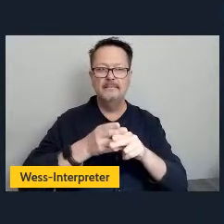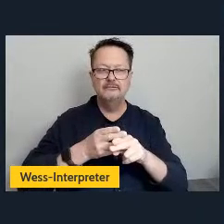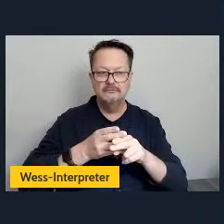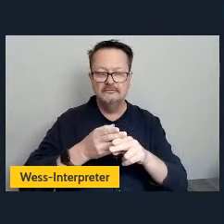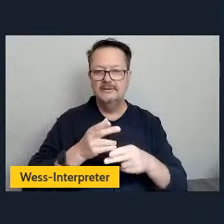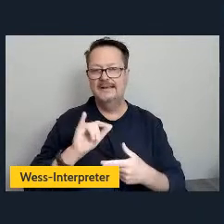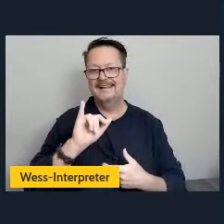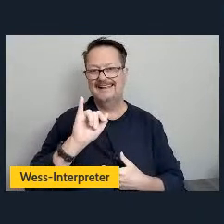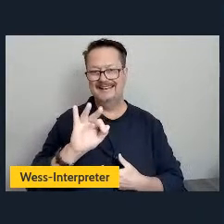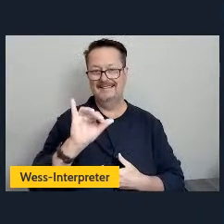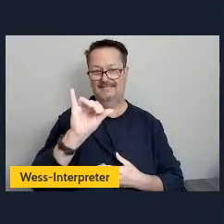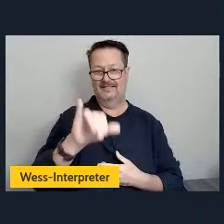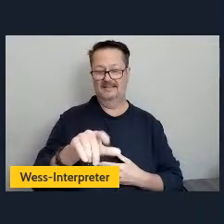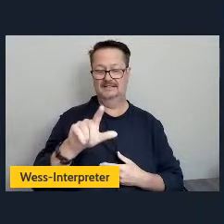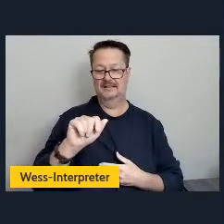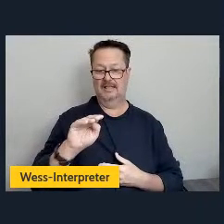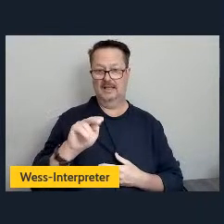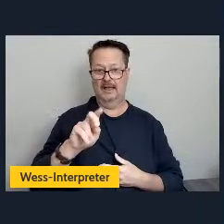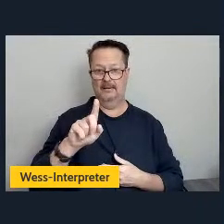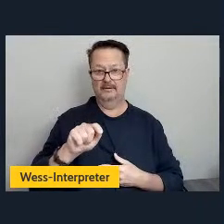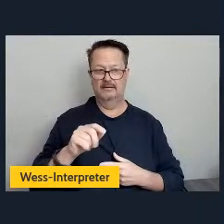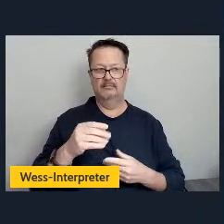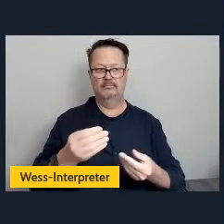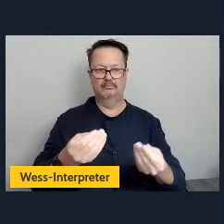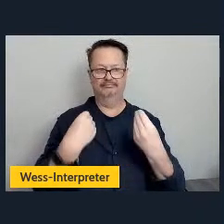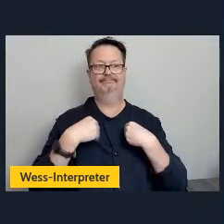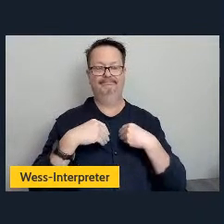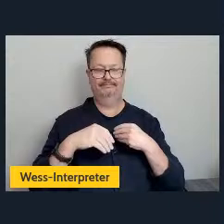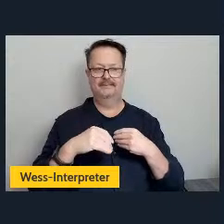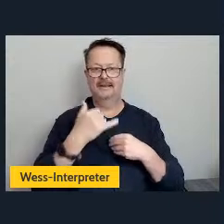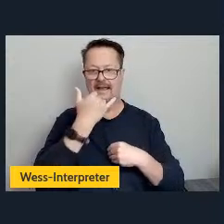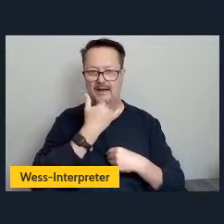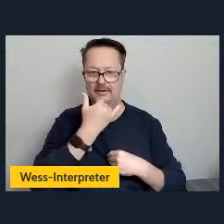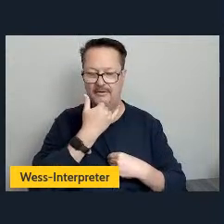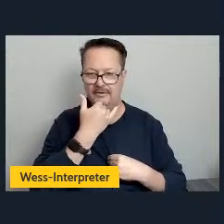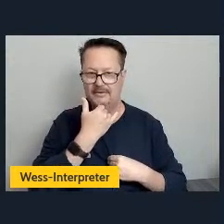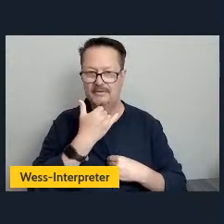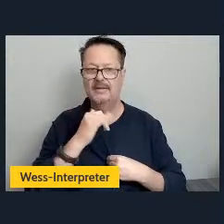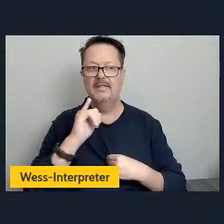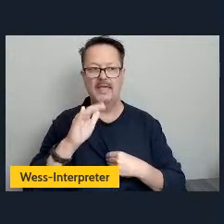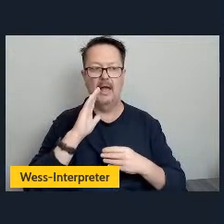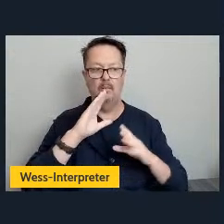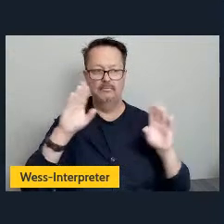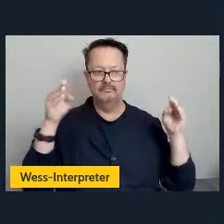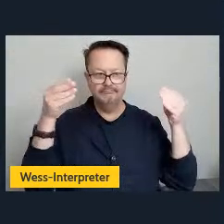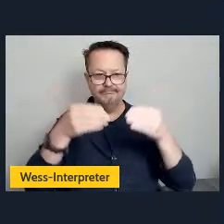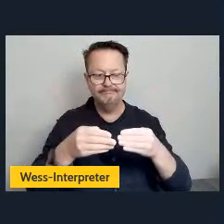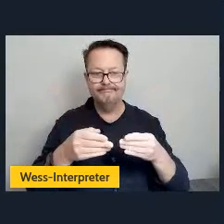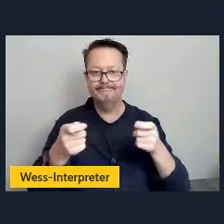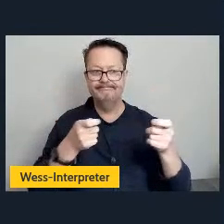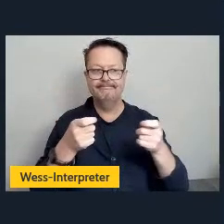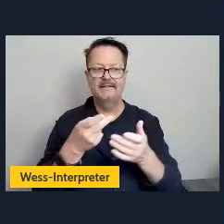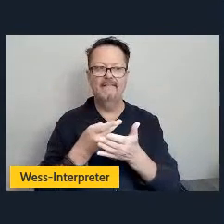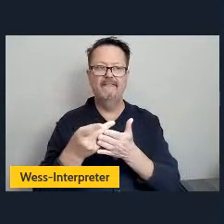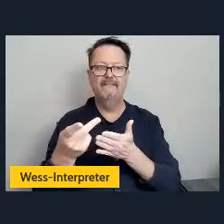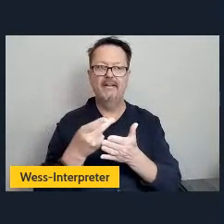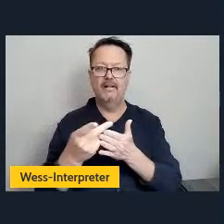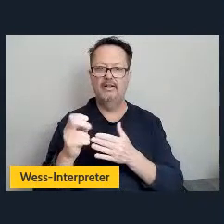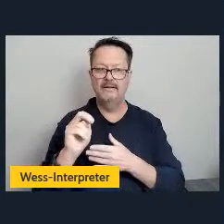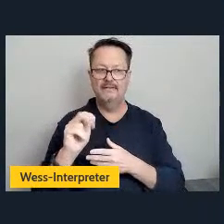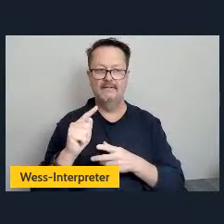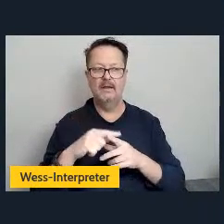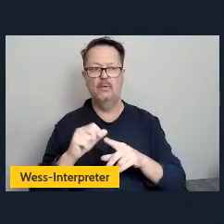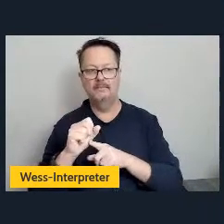if this Lambda throws an error, then that will be treated as a failure event and sent